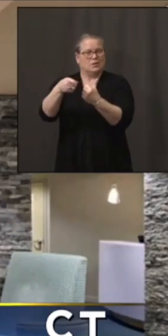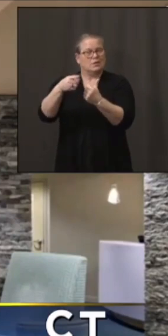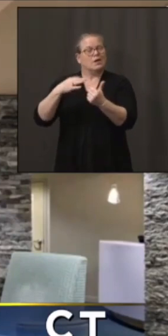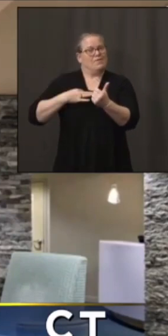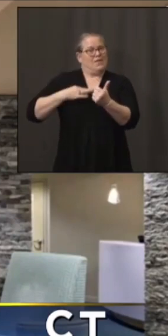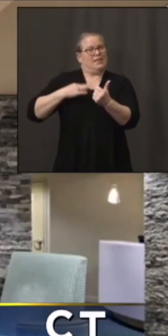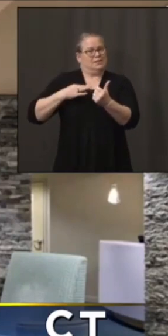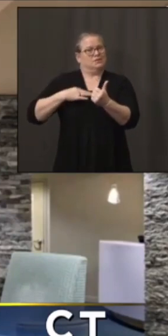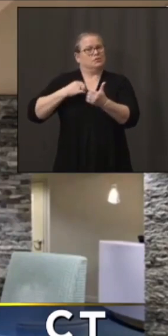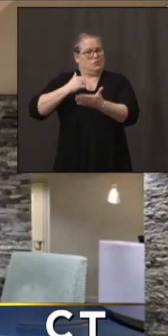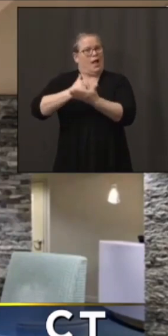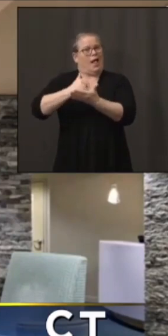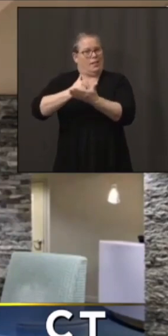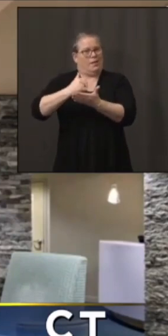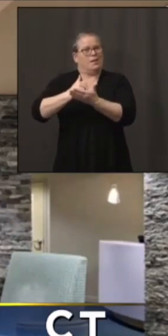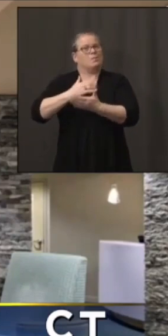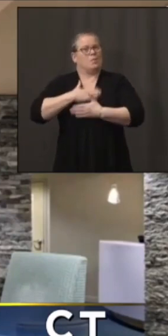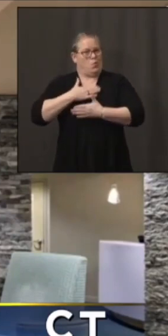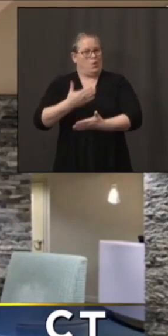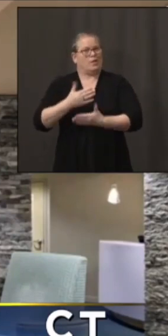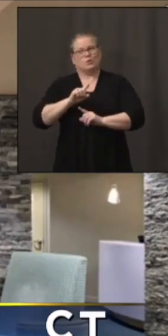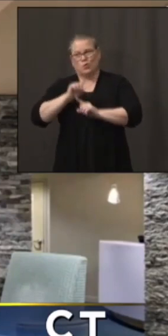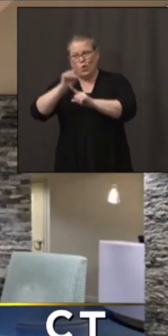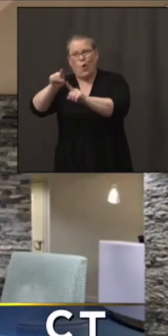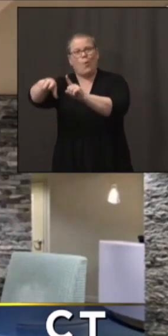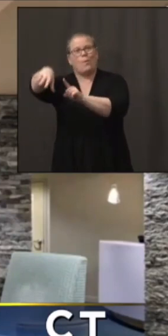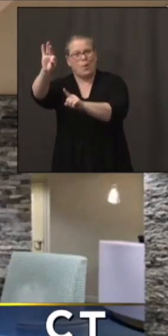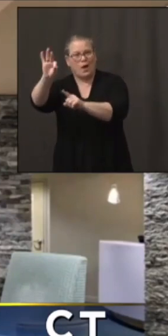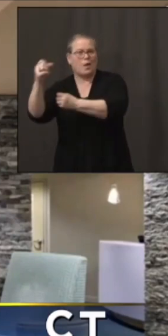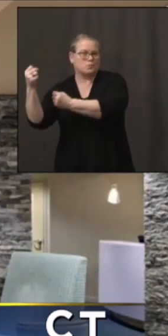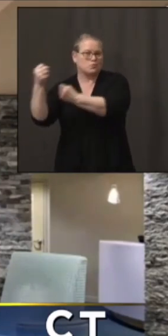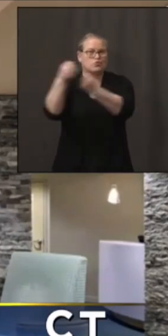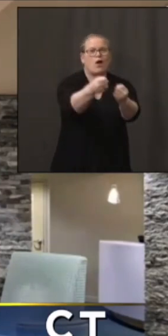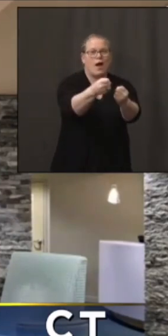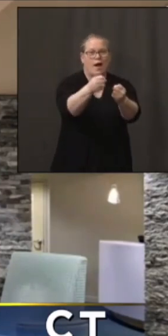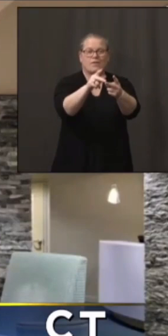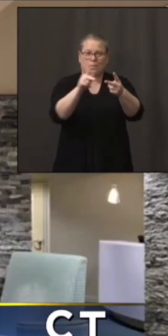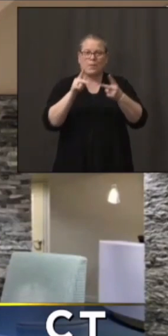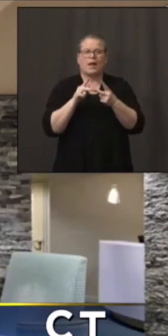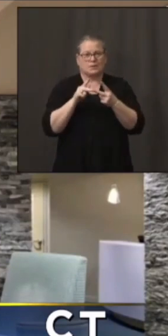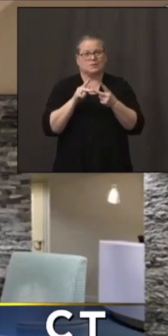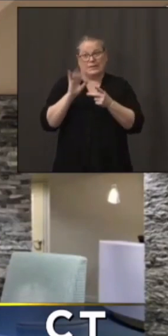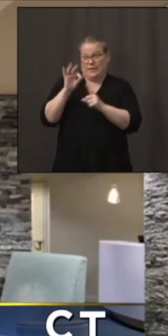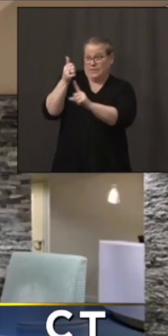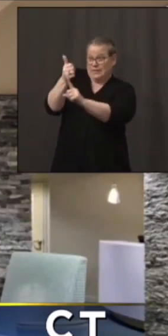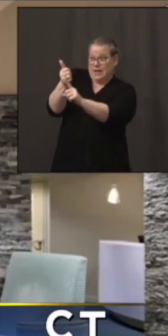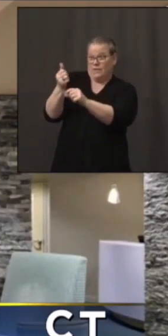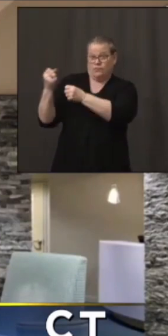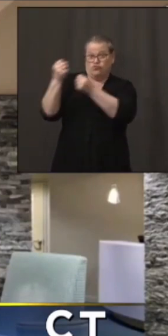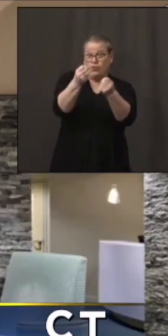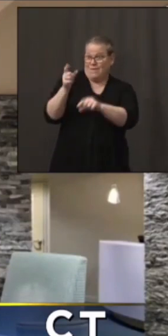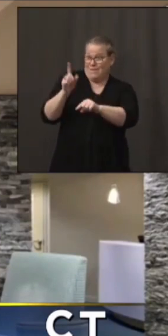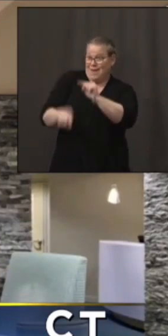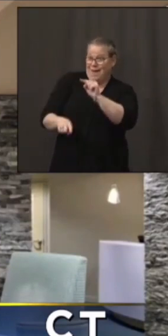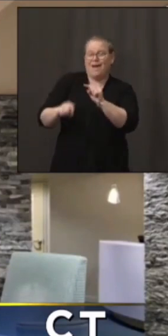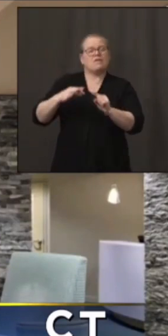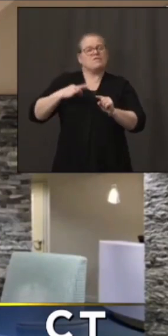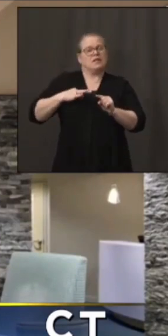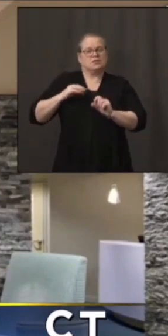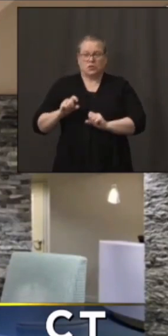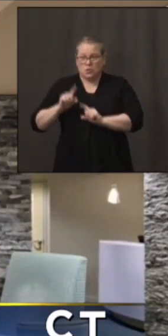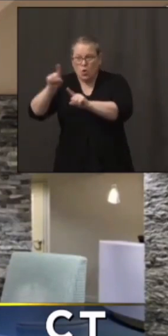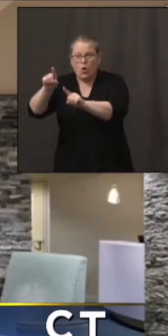volunteers to drive individuals to vaccination sites if they can't get there on their own. Again, our